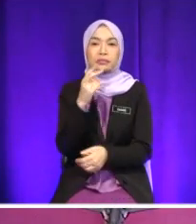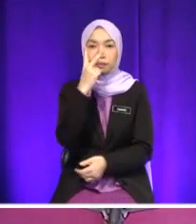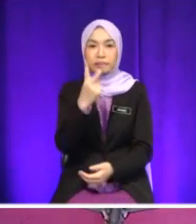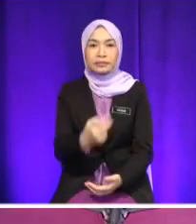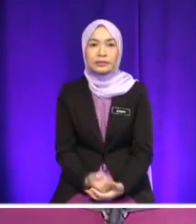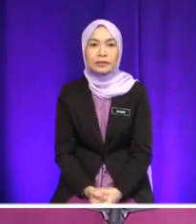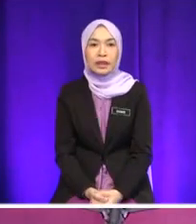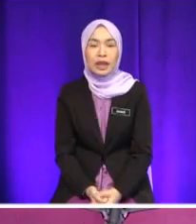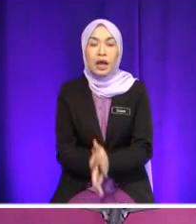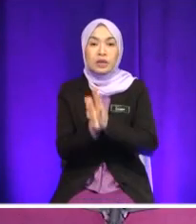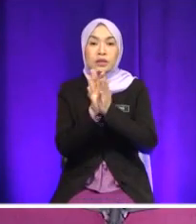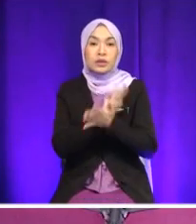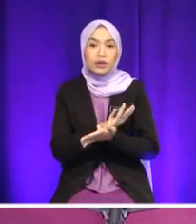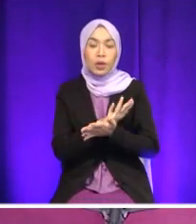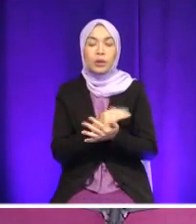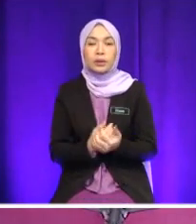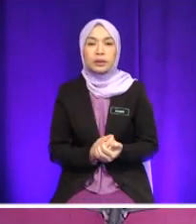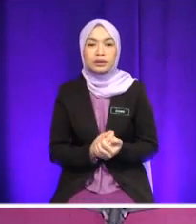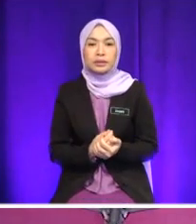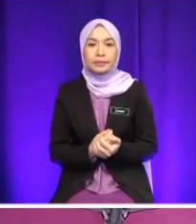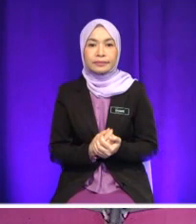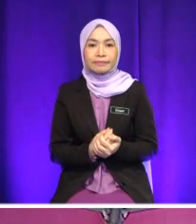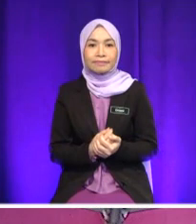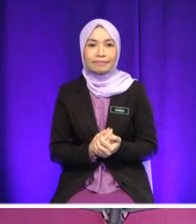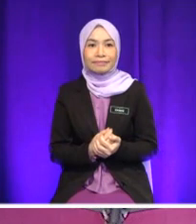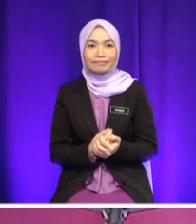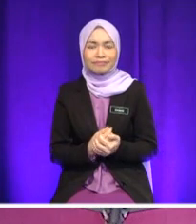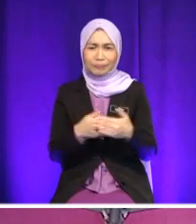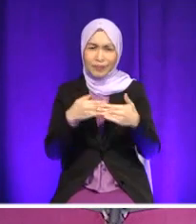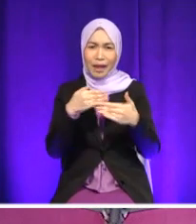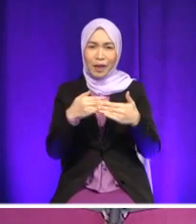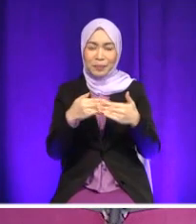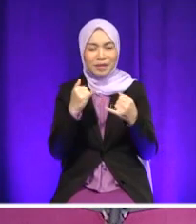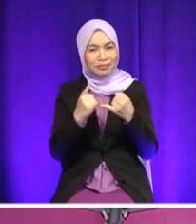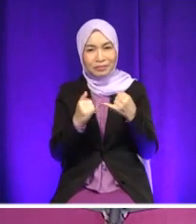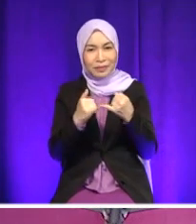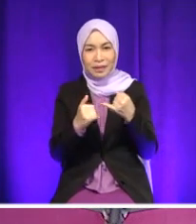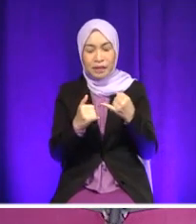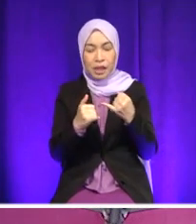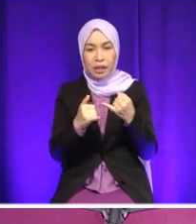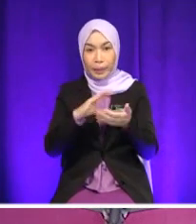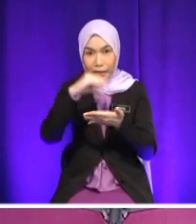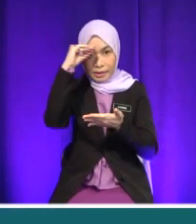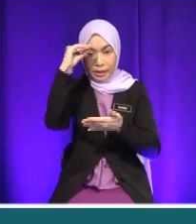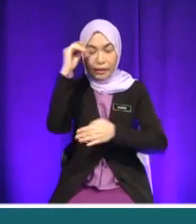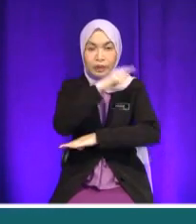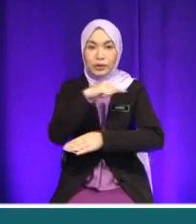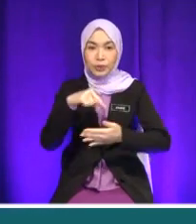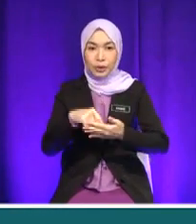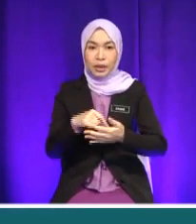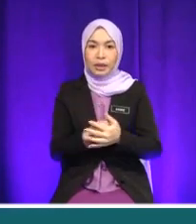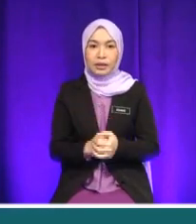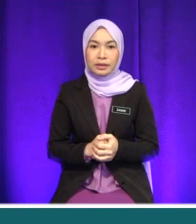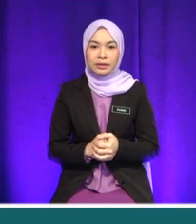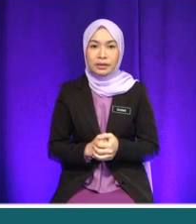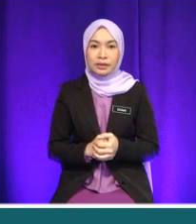Okay. So it's actually at almost the end of the lesson. So maybe we can ask our pupils here. Yeah. What have they learned from